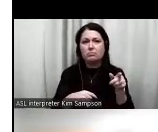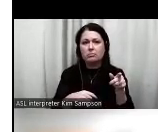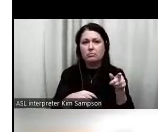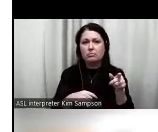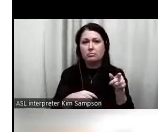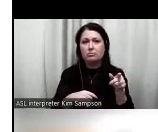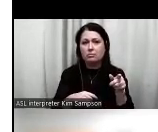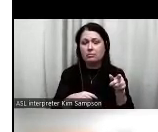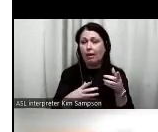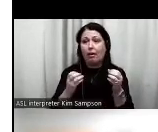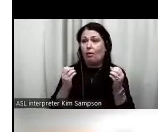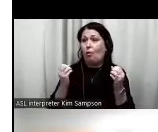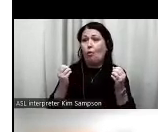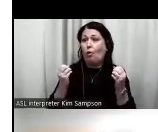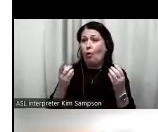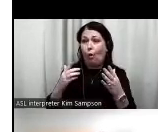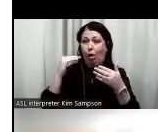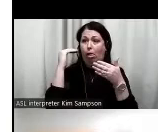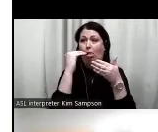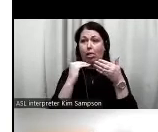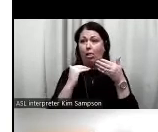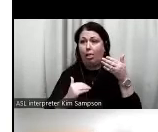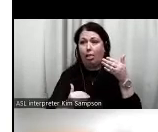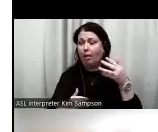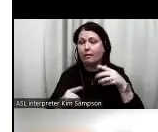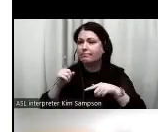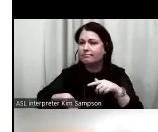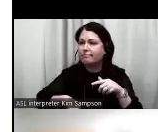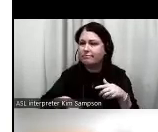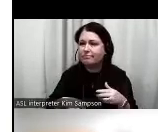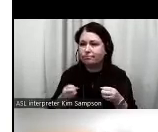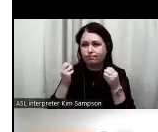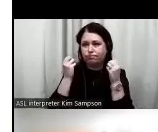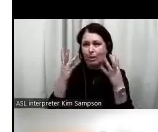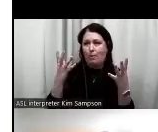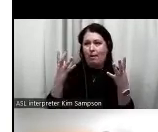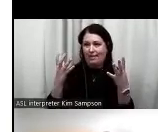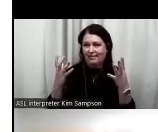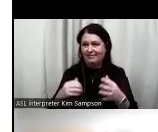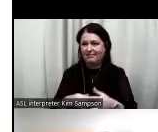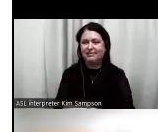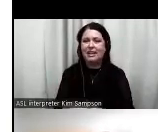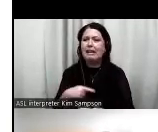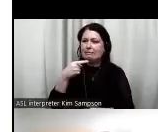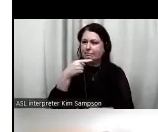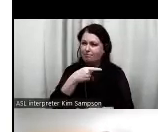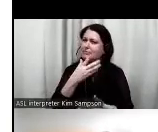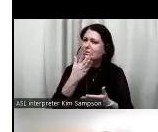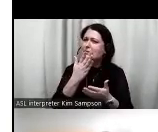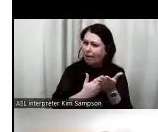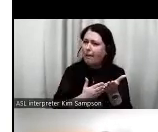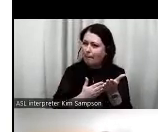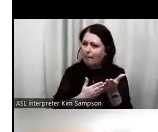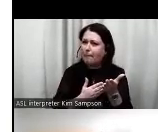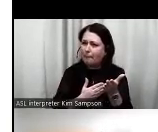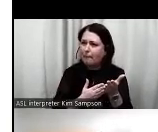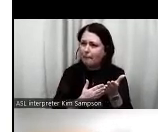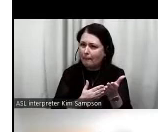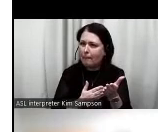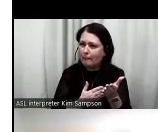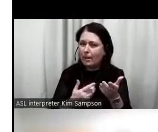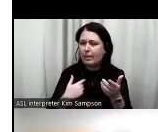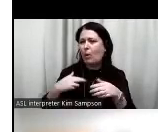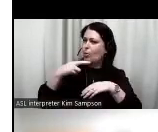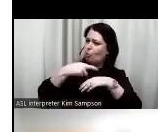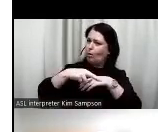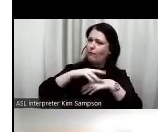Obviously I can't put every single support group that exists on the planet, but these are some that we